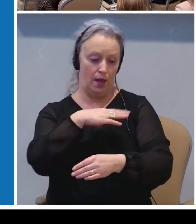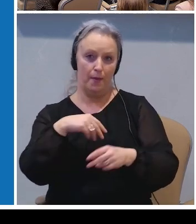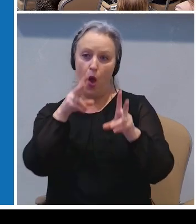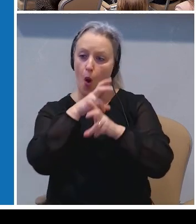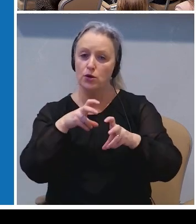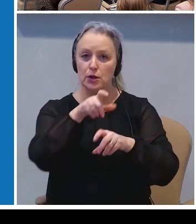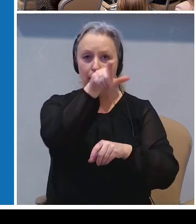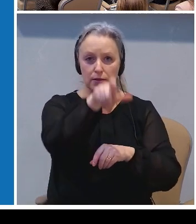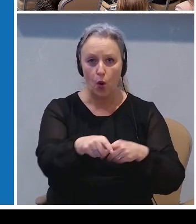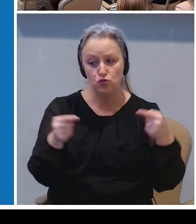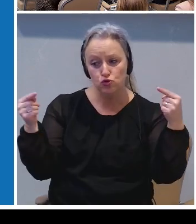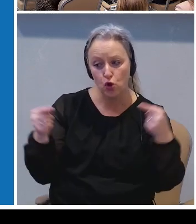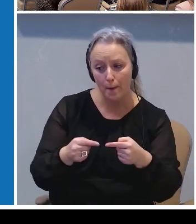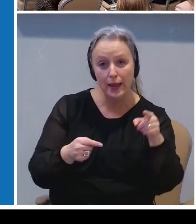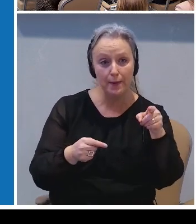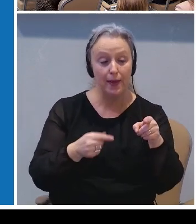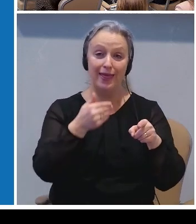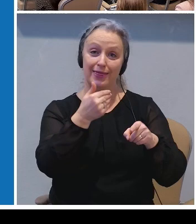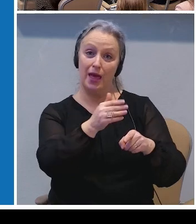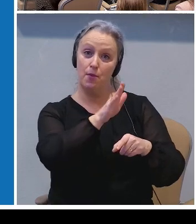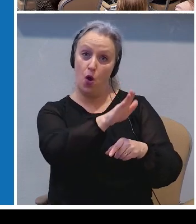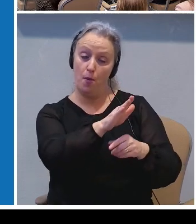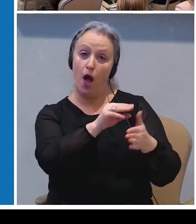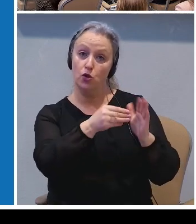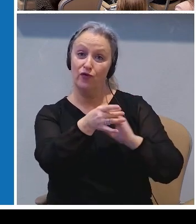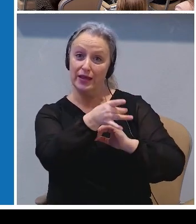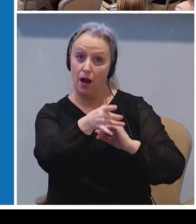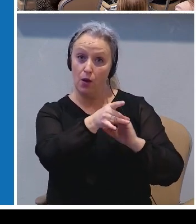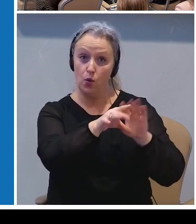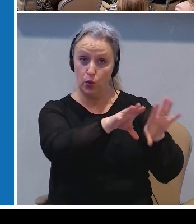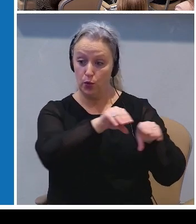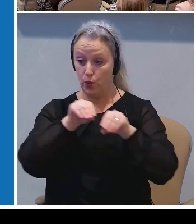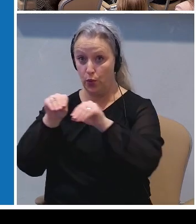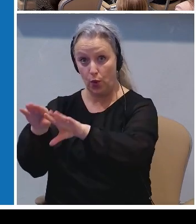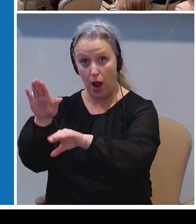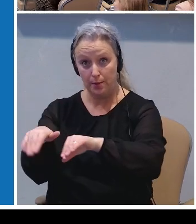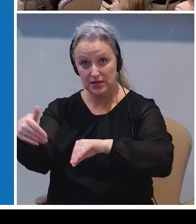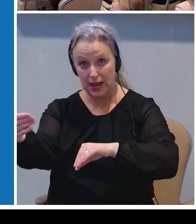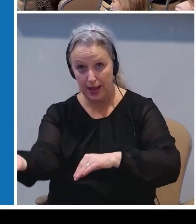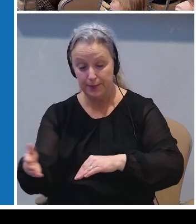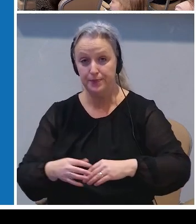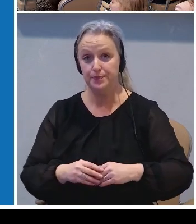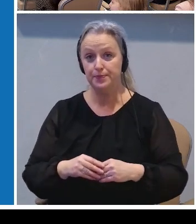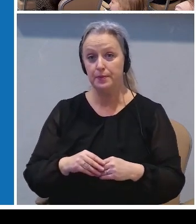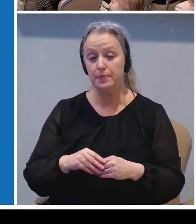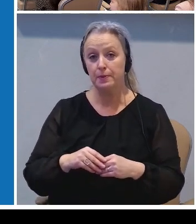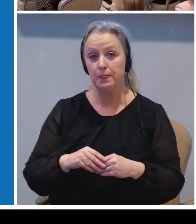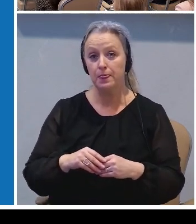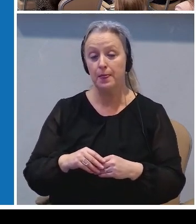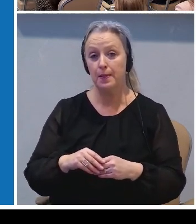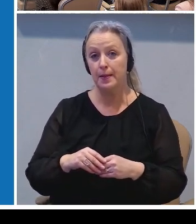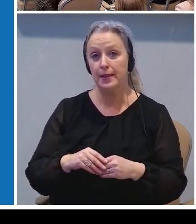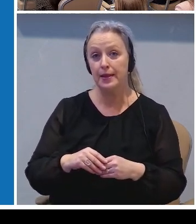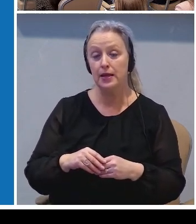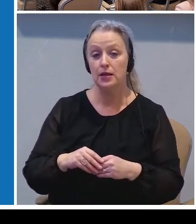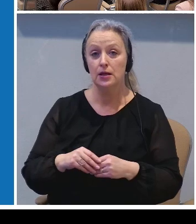ja me over the years siirdame several lapsele children from tema Estonia for a transplant like tüvirakkusid. this. So we get rid of their bone marrow, we